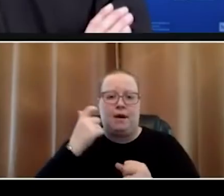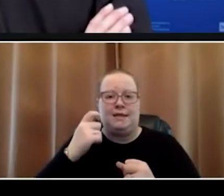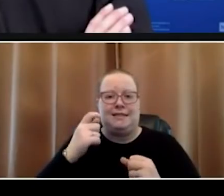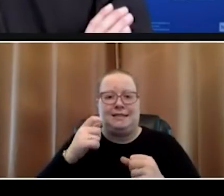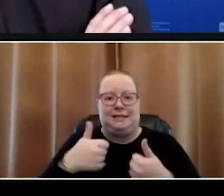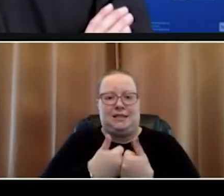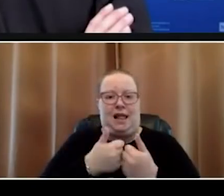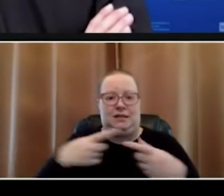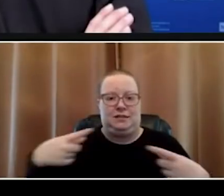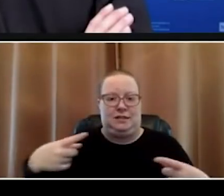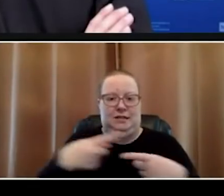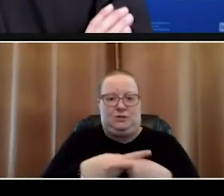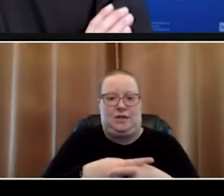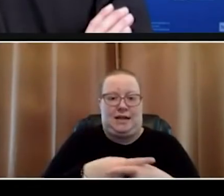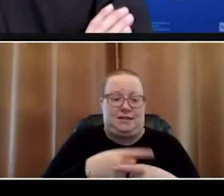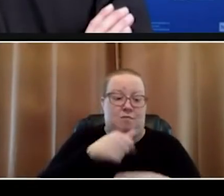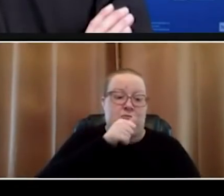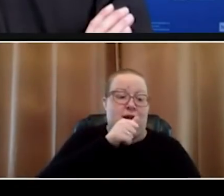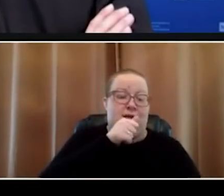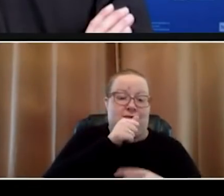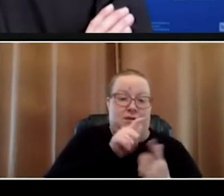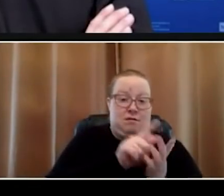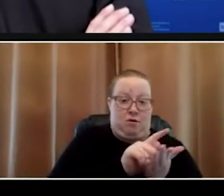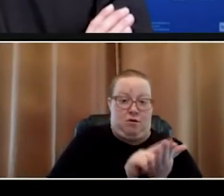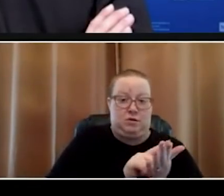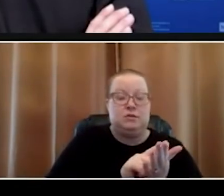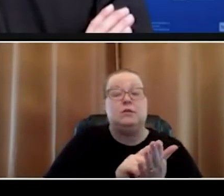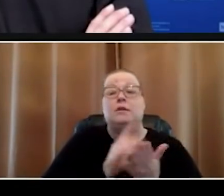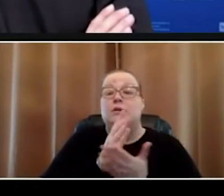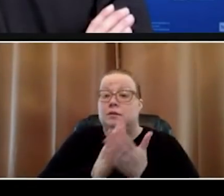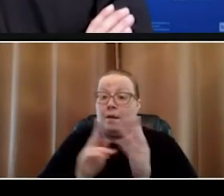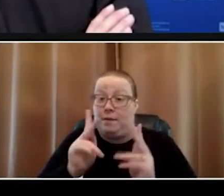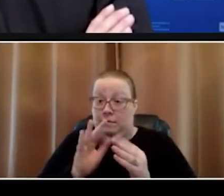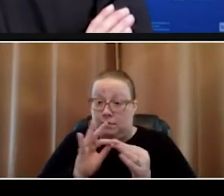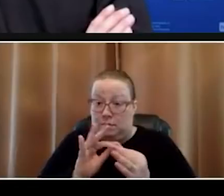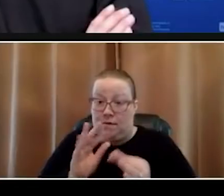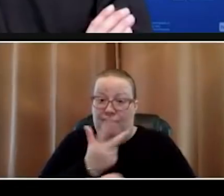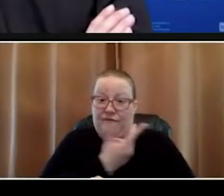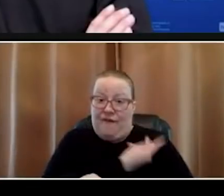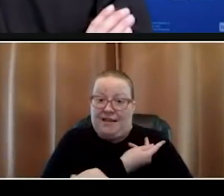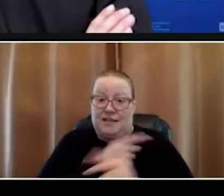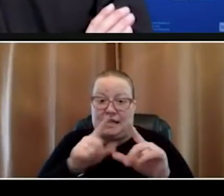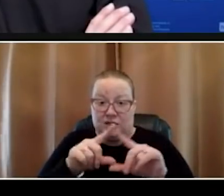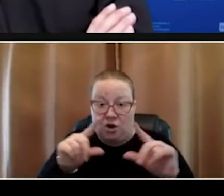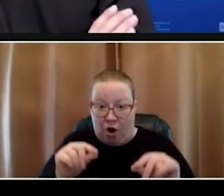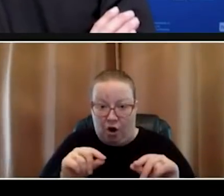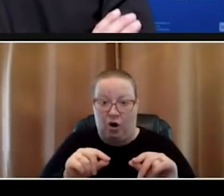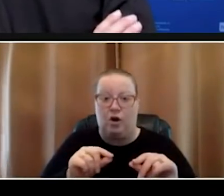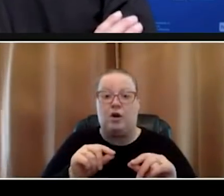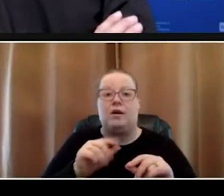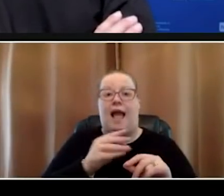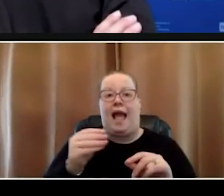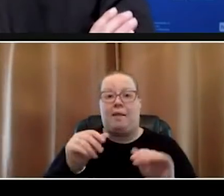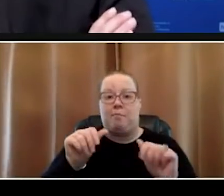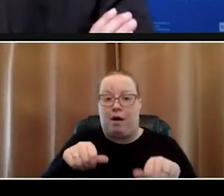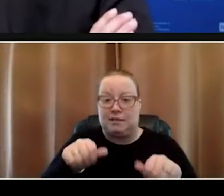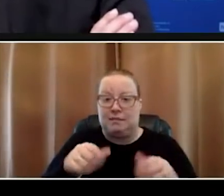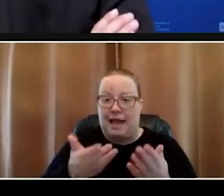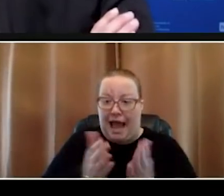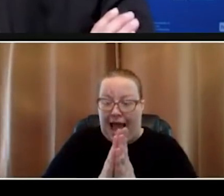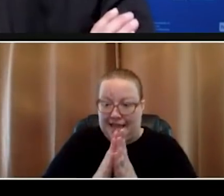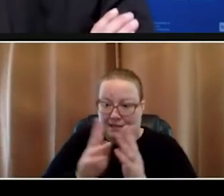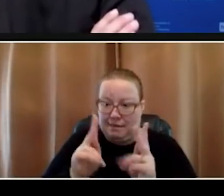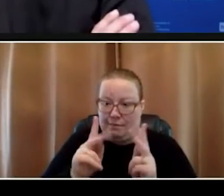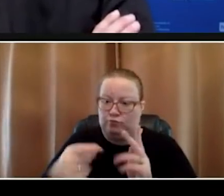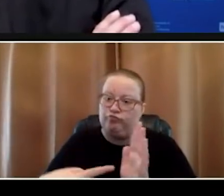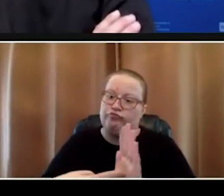laws. We've even seen people talk about things like vaccination cards and the prospect of asking people to show their